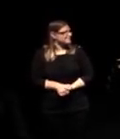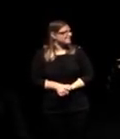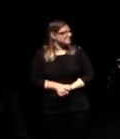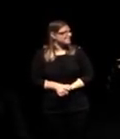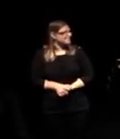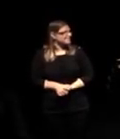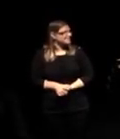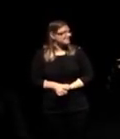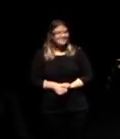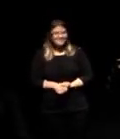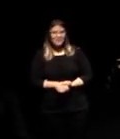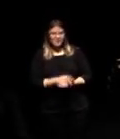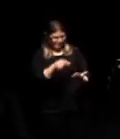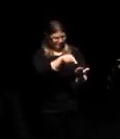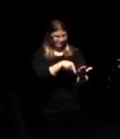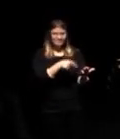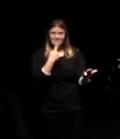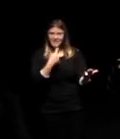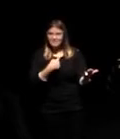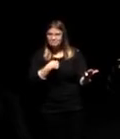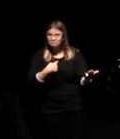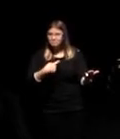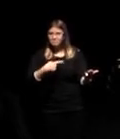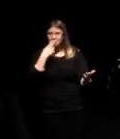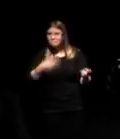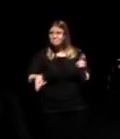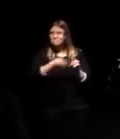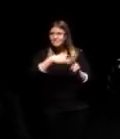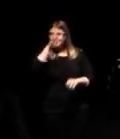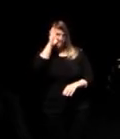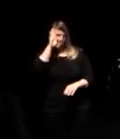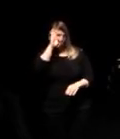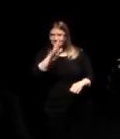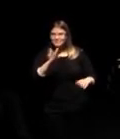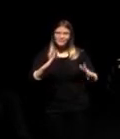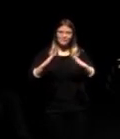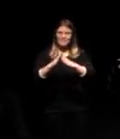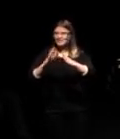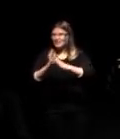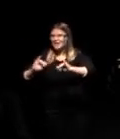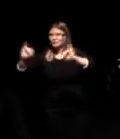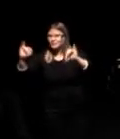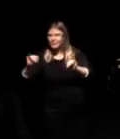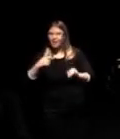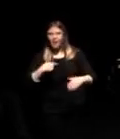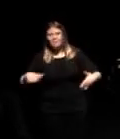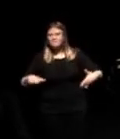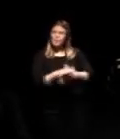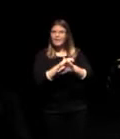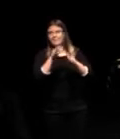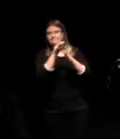says here that I'm dangerous, that I'm a domestic extremist, that I am a fucking